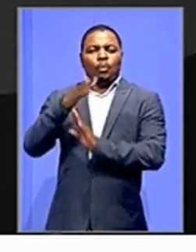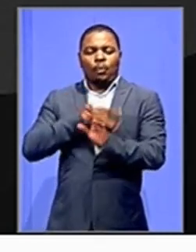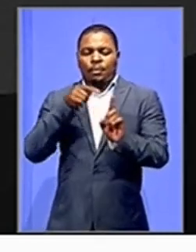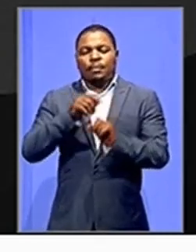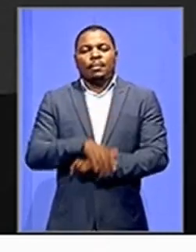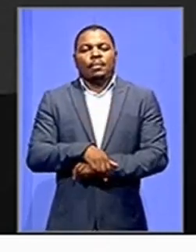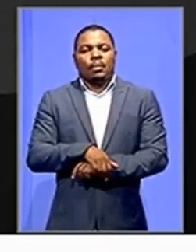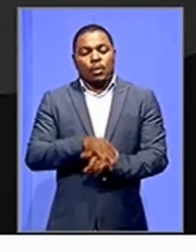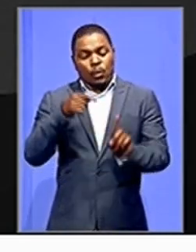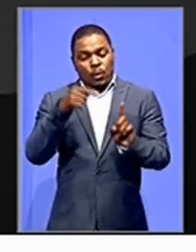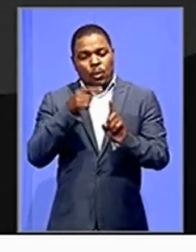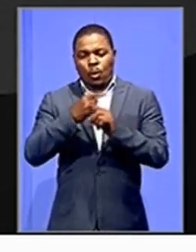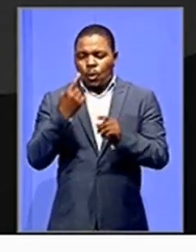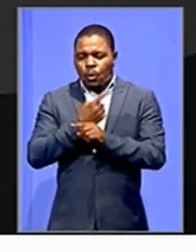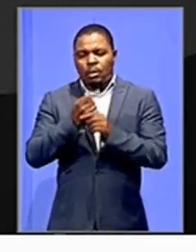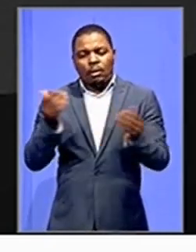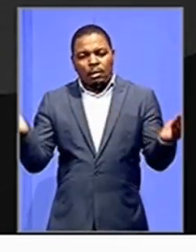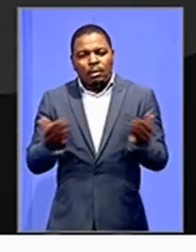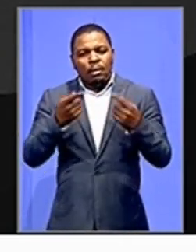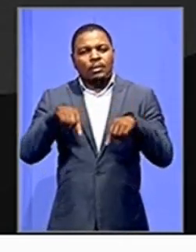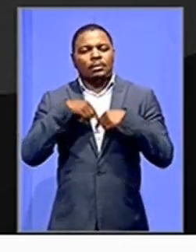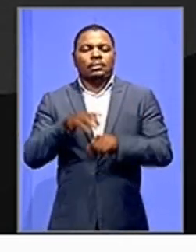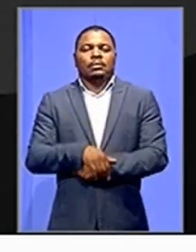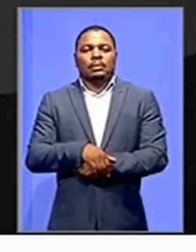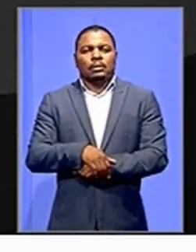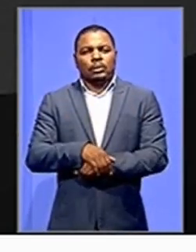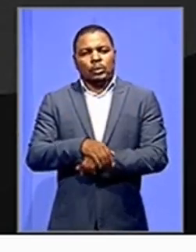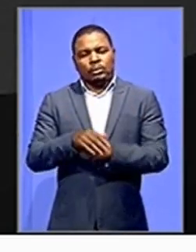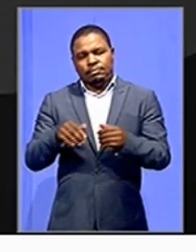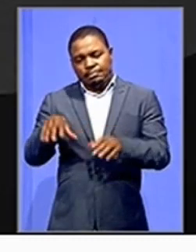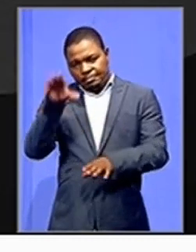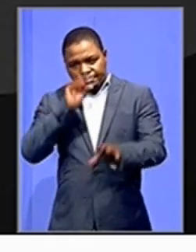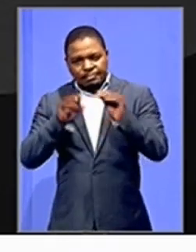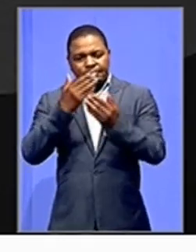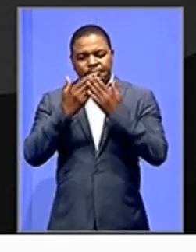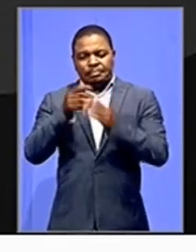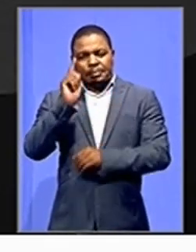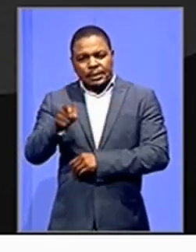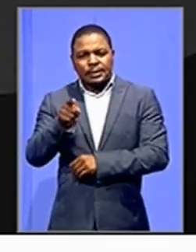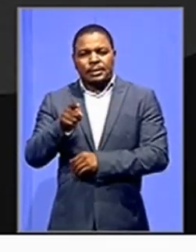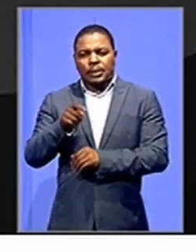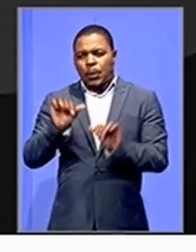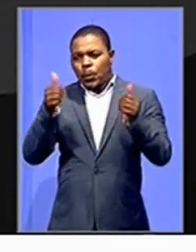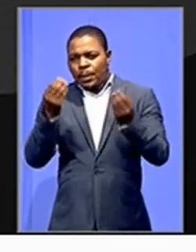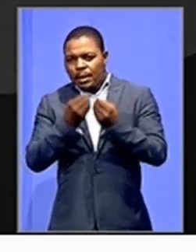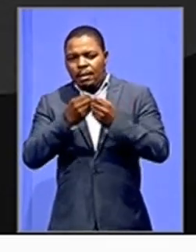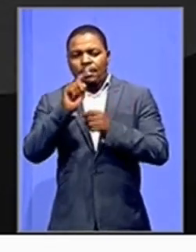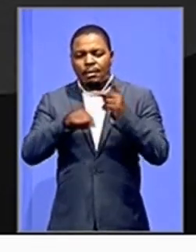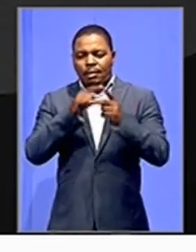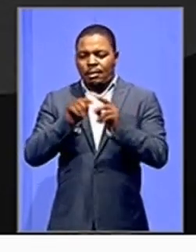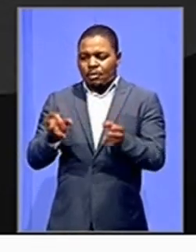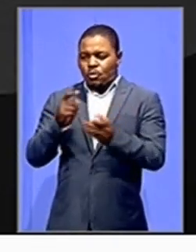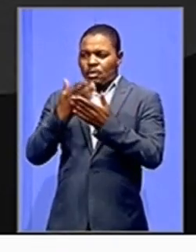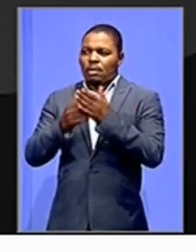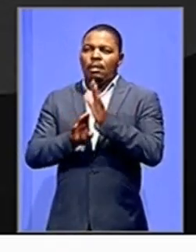bodimo haholo. E ne le motho a re kgothaletsang ka nako tsohle gore re kgathalle thuto mme re rate ntho tse ntle gore Lesedi